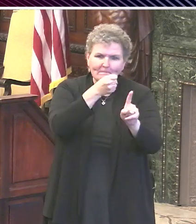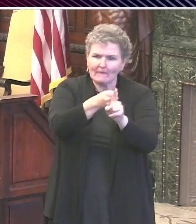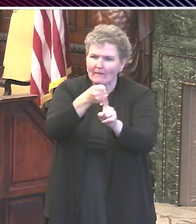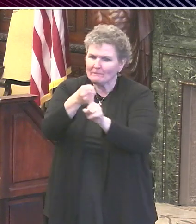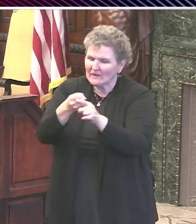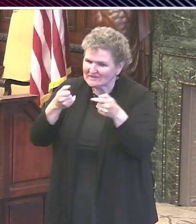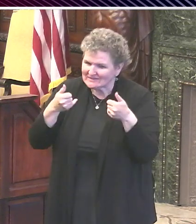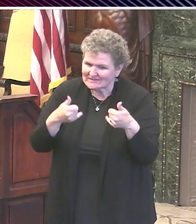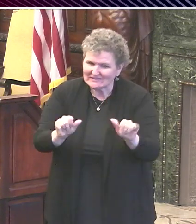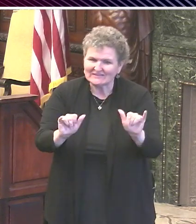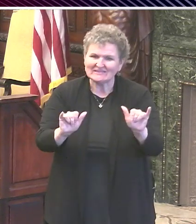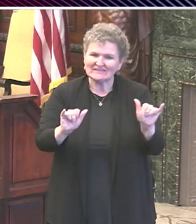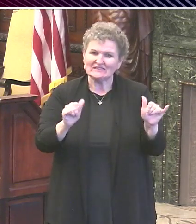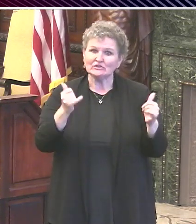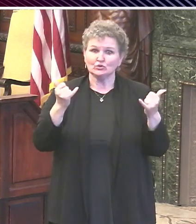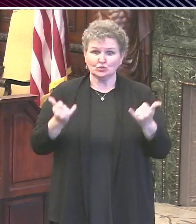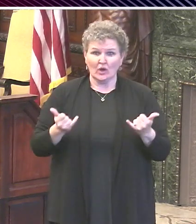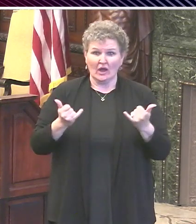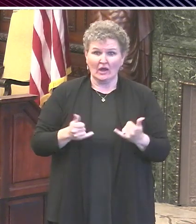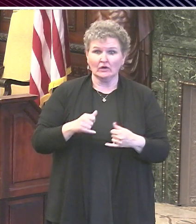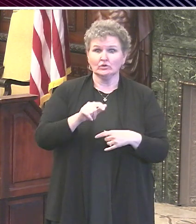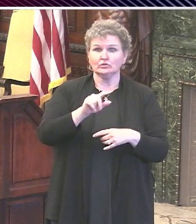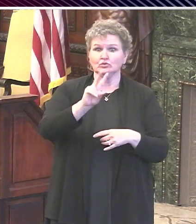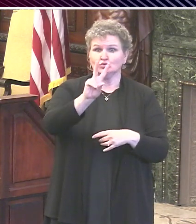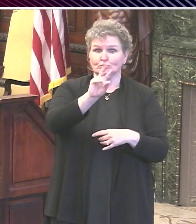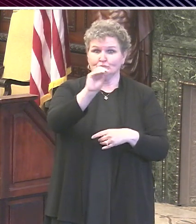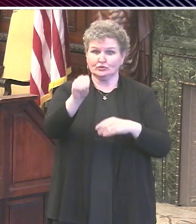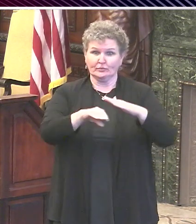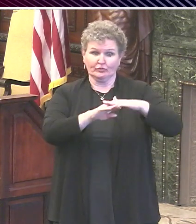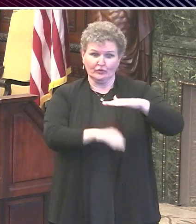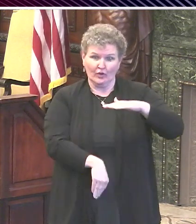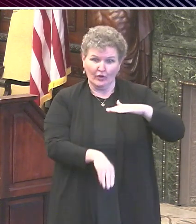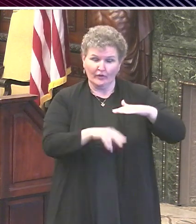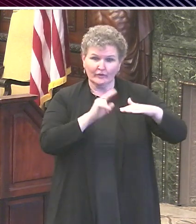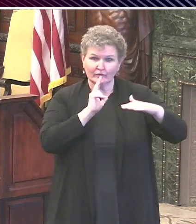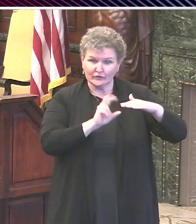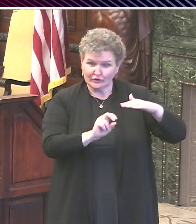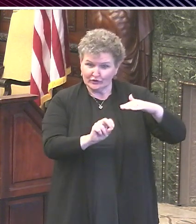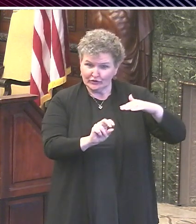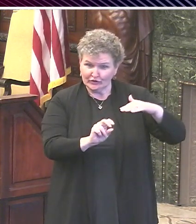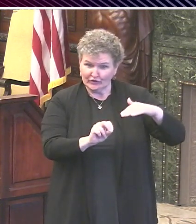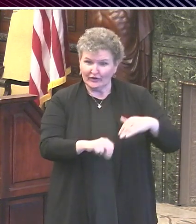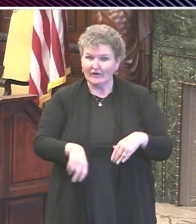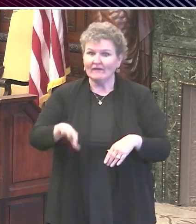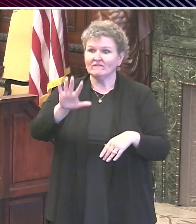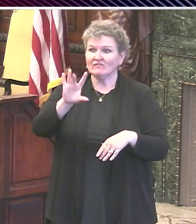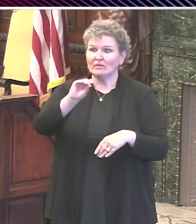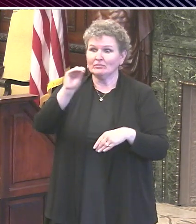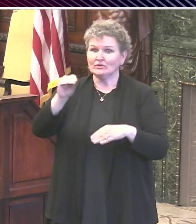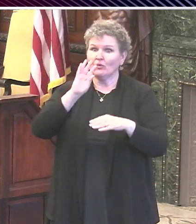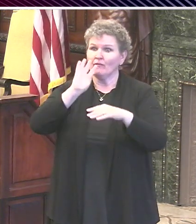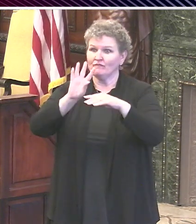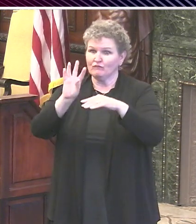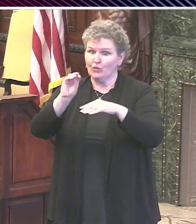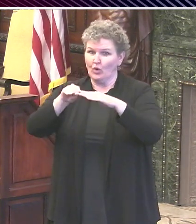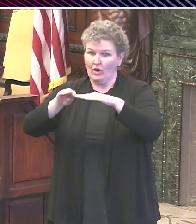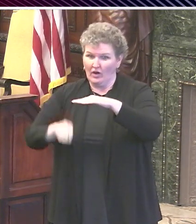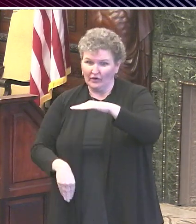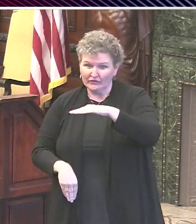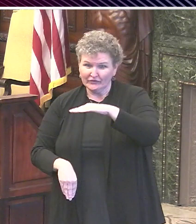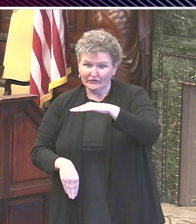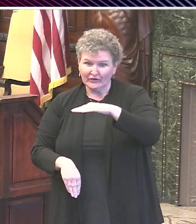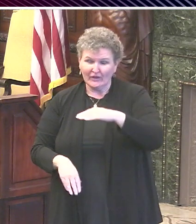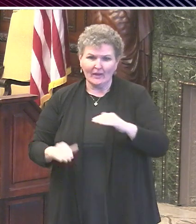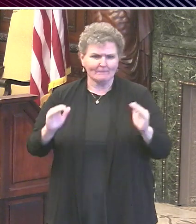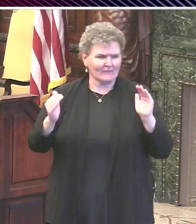that we're reporting, 32% were under the age of 30 and 58% were under the age of 40. For comparison, for the epidemic as a